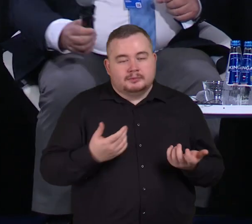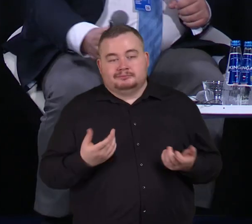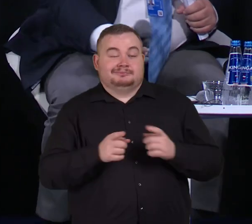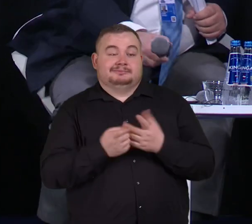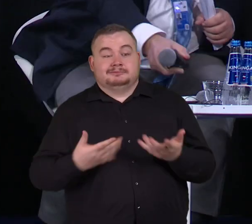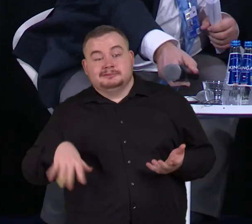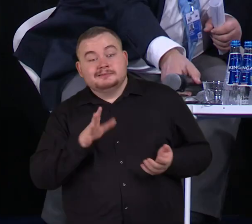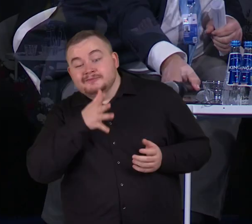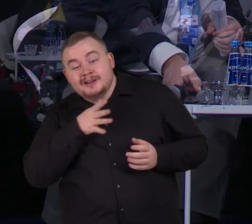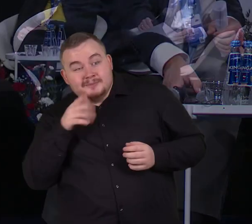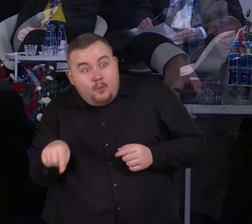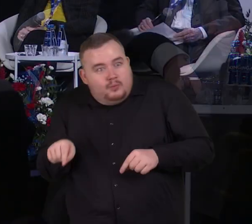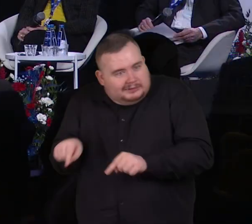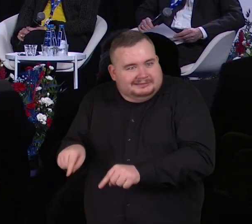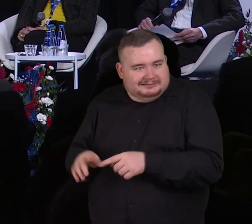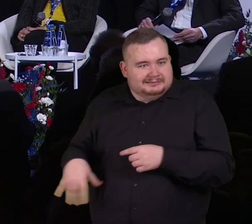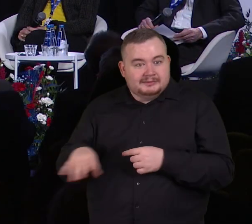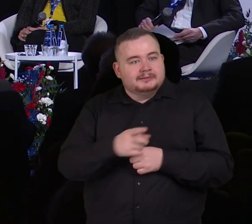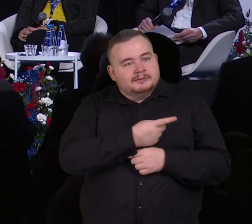Wolfgang, would you